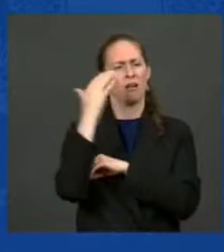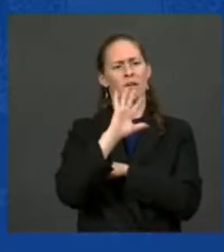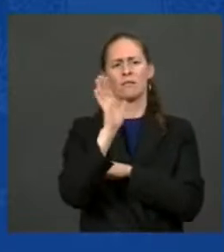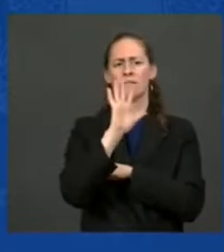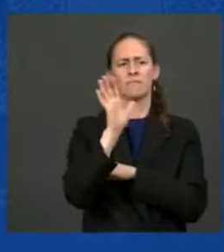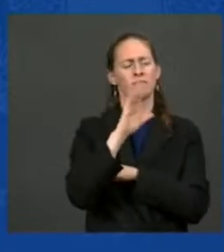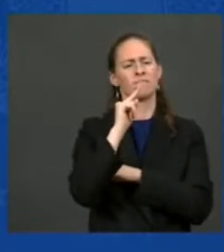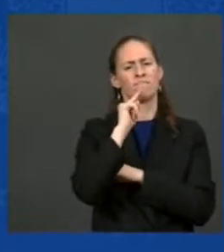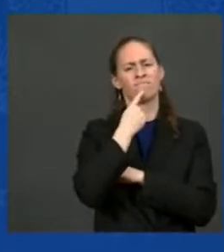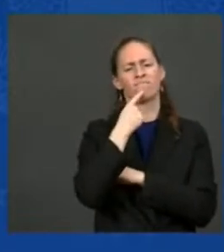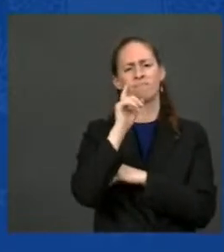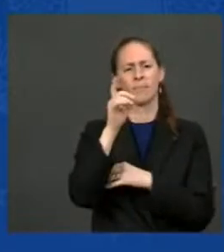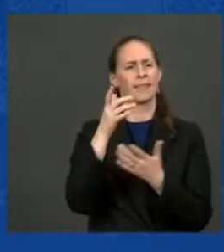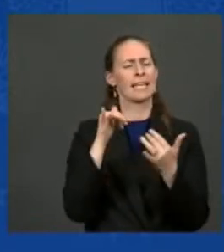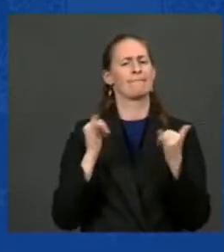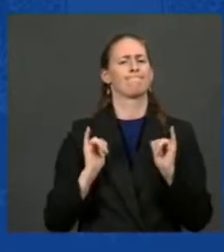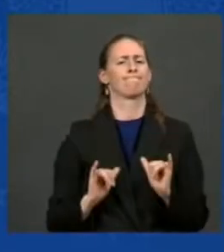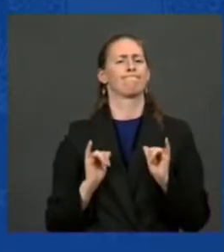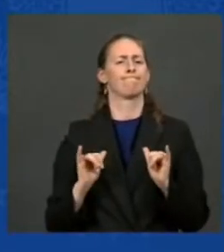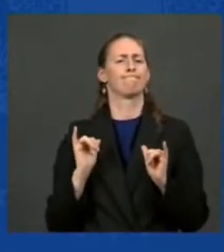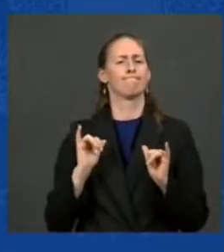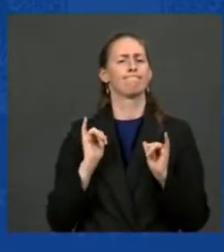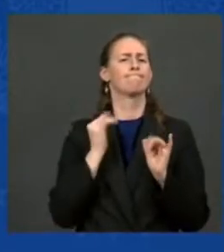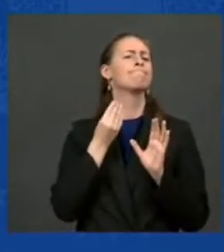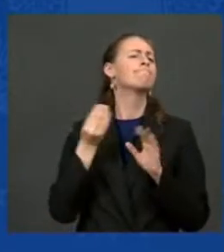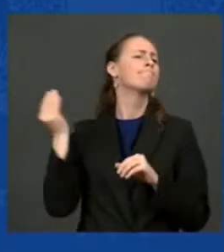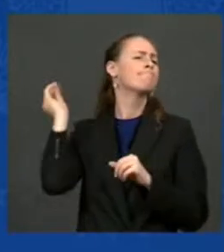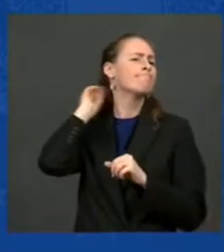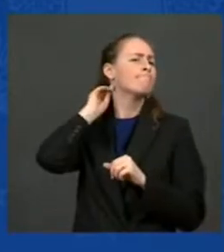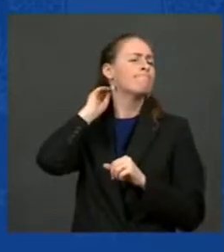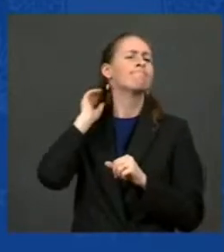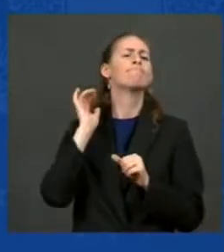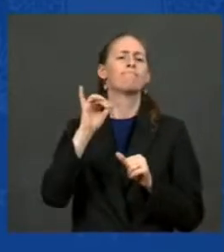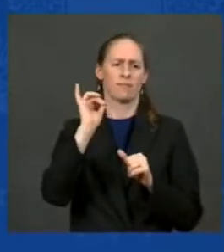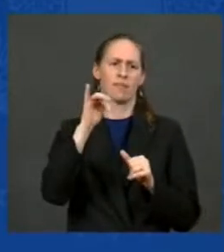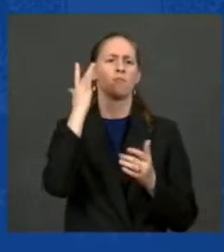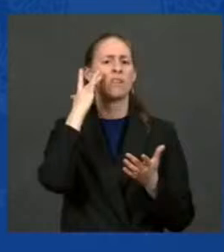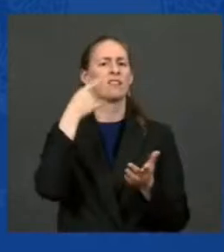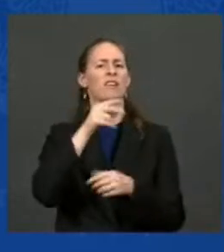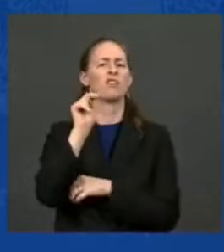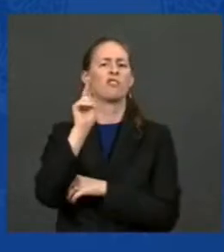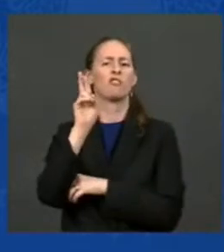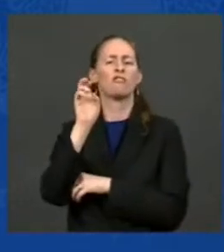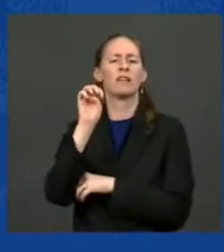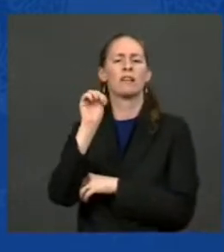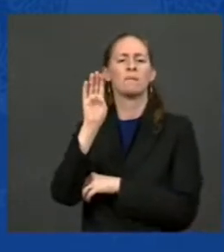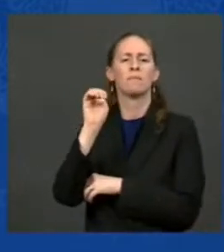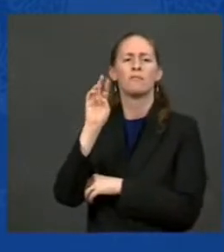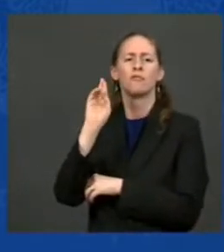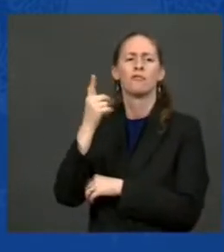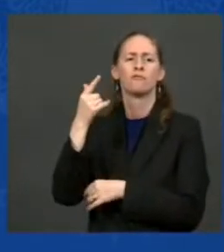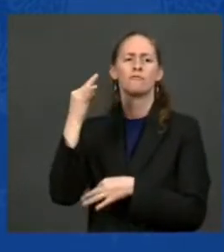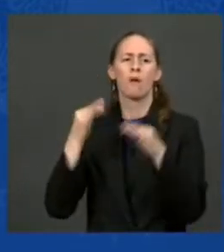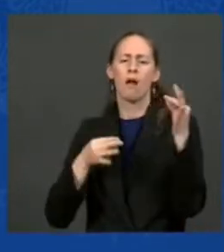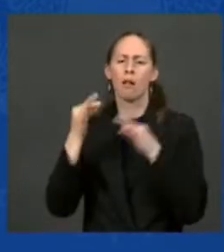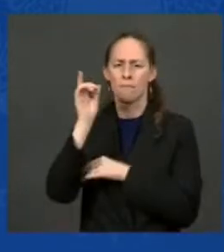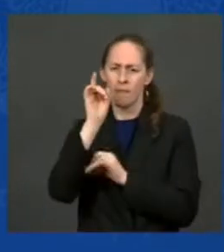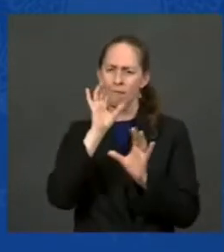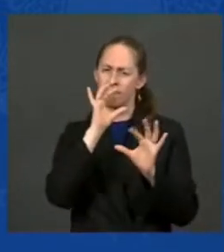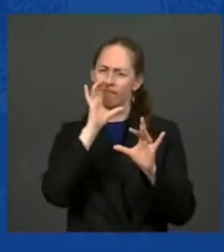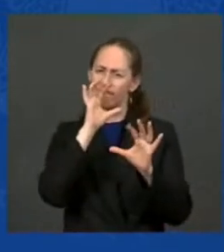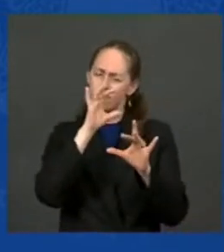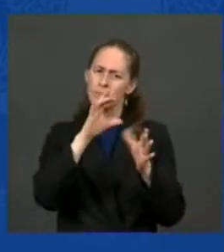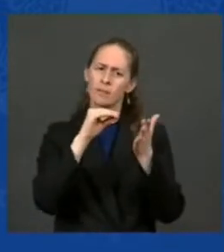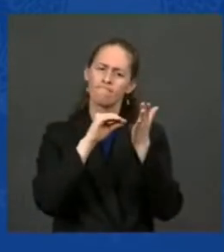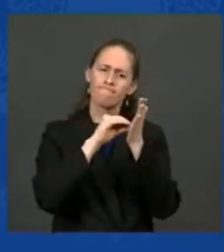was the lesson at the heart of the Nuremberg trials. Finding truth, documenting it, so it could